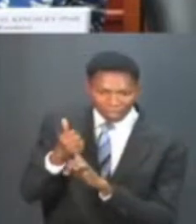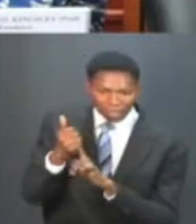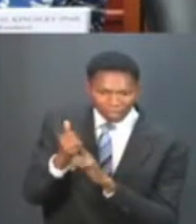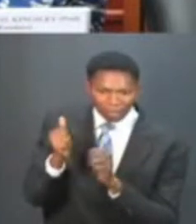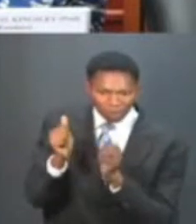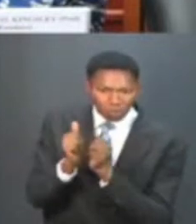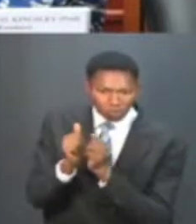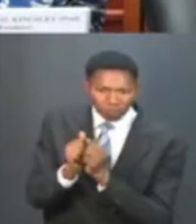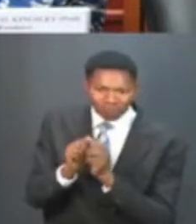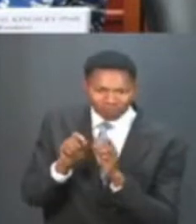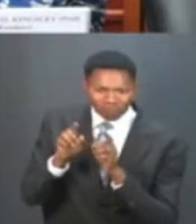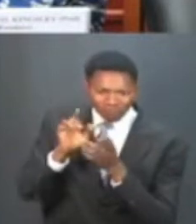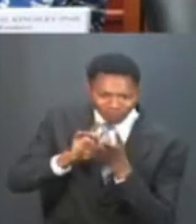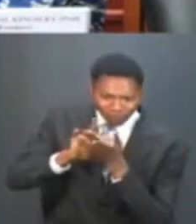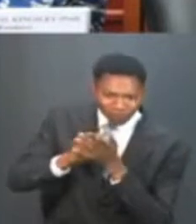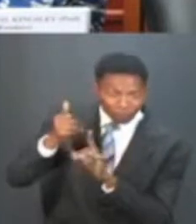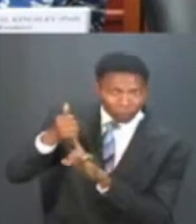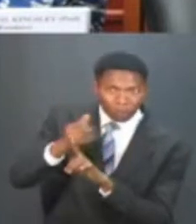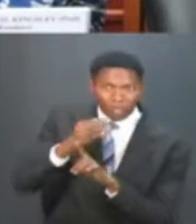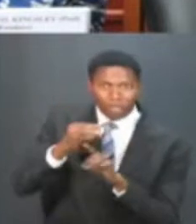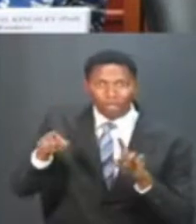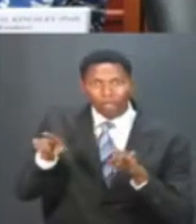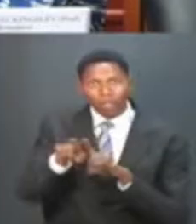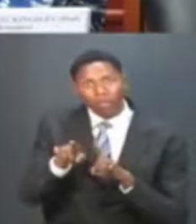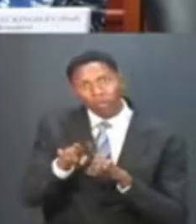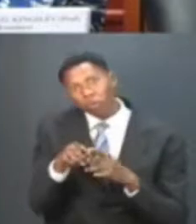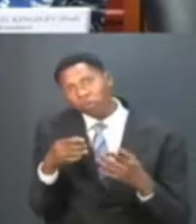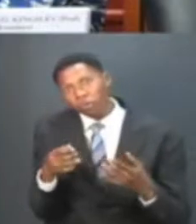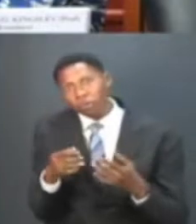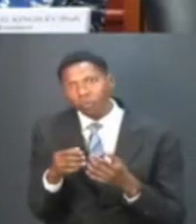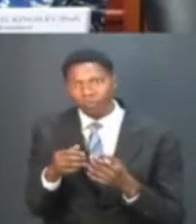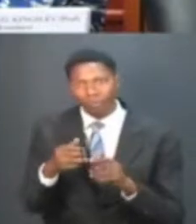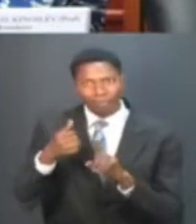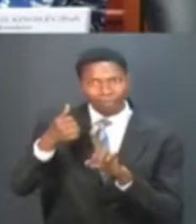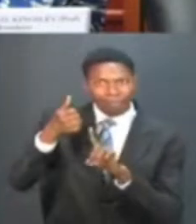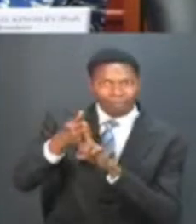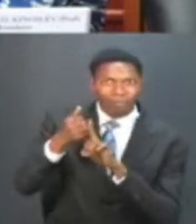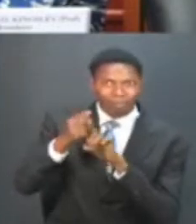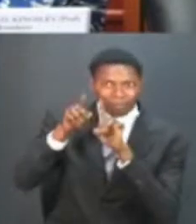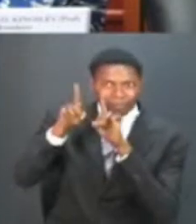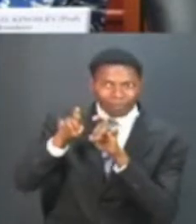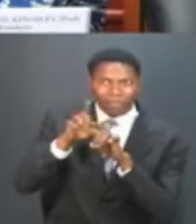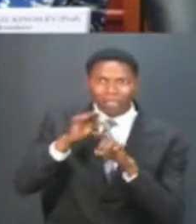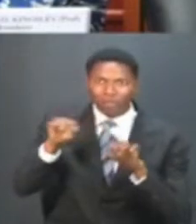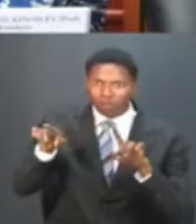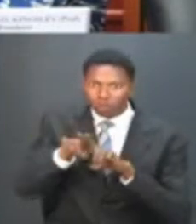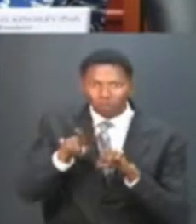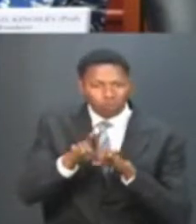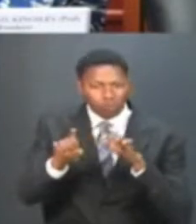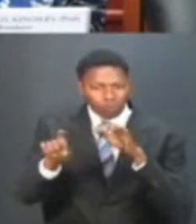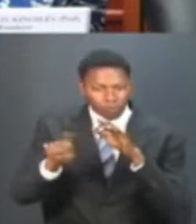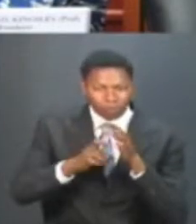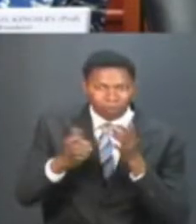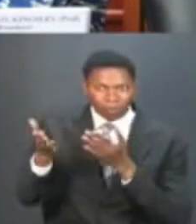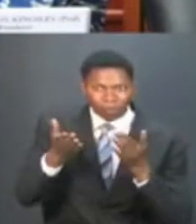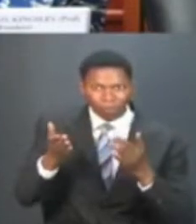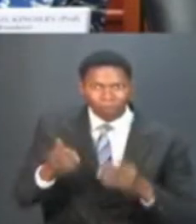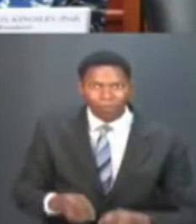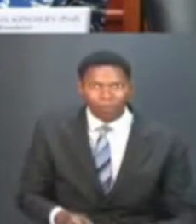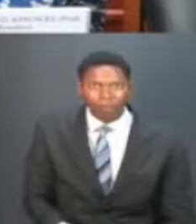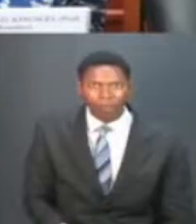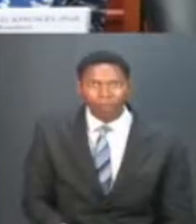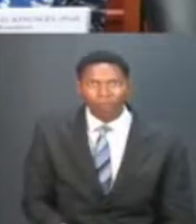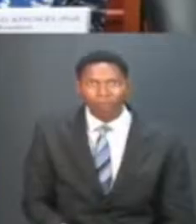and also for frequent self-examination and also for screening services. Indeed, the